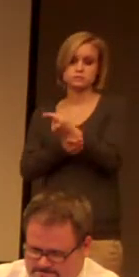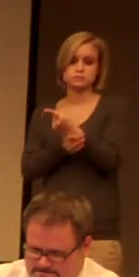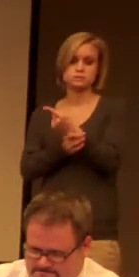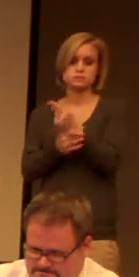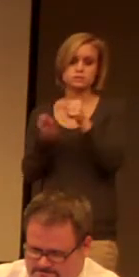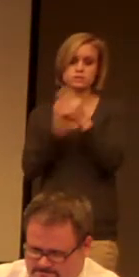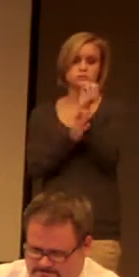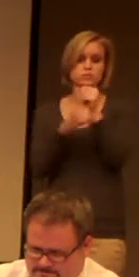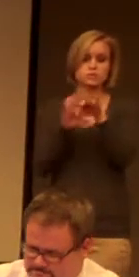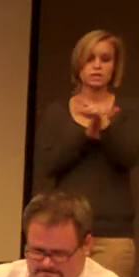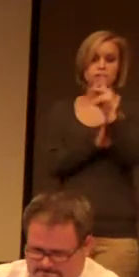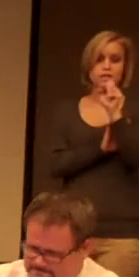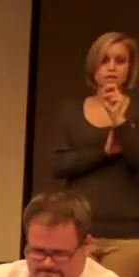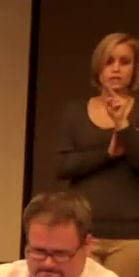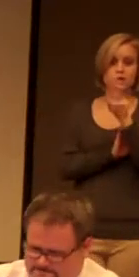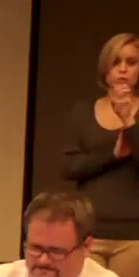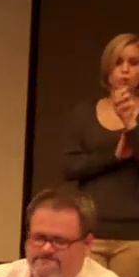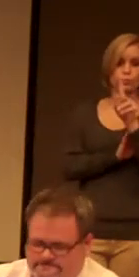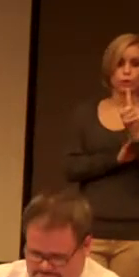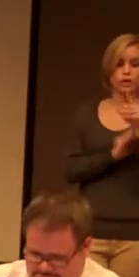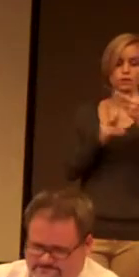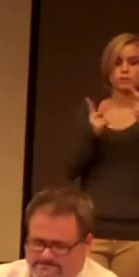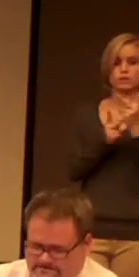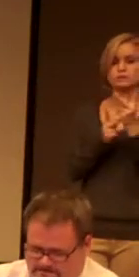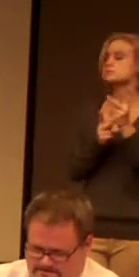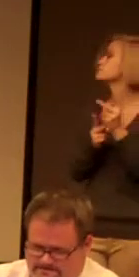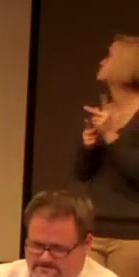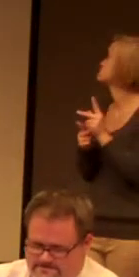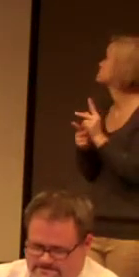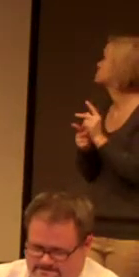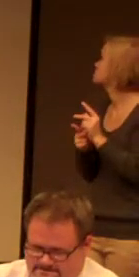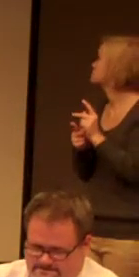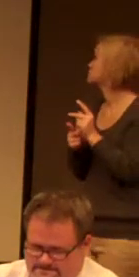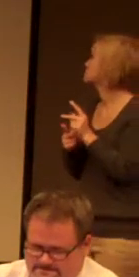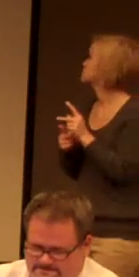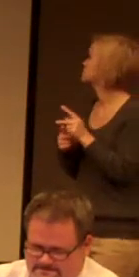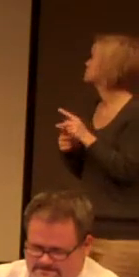This isn't Kenwood Place. This is Kenwood Place. This is Kenwood Place.